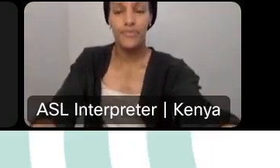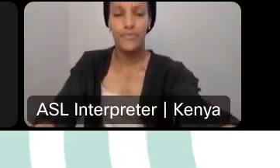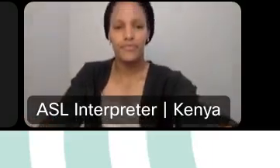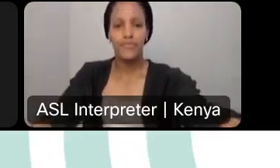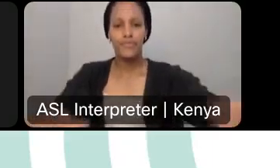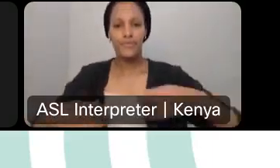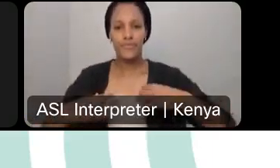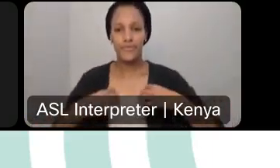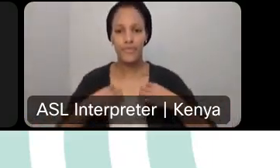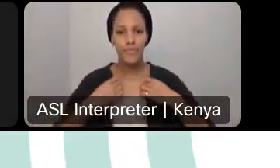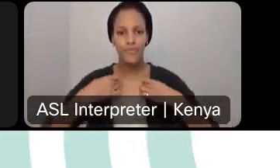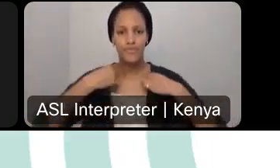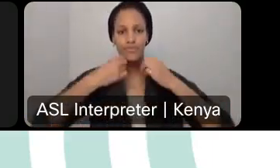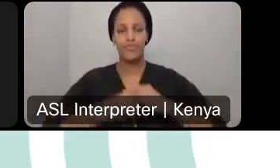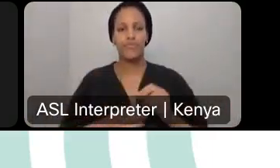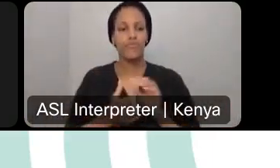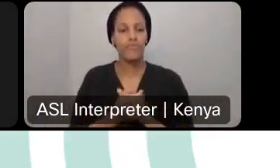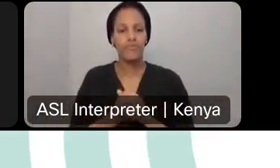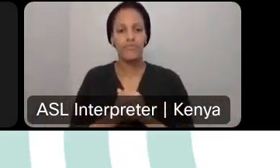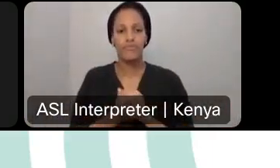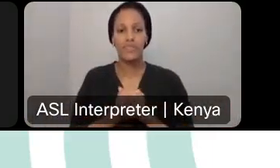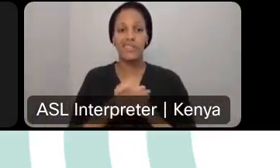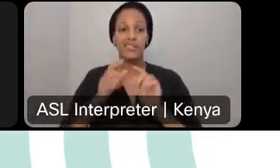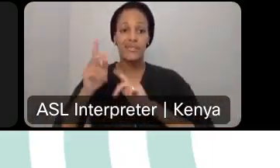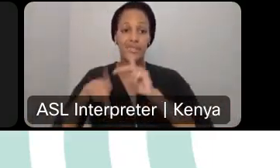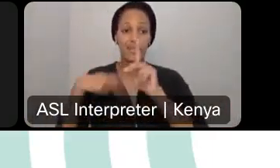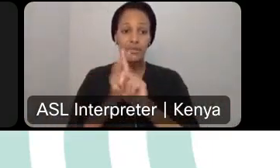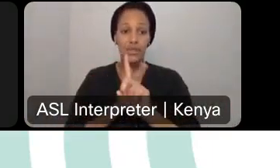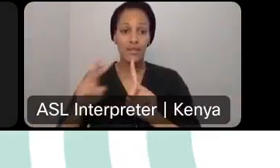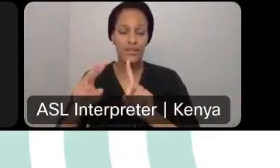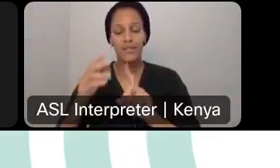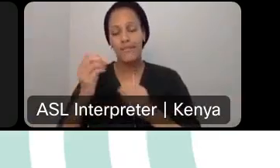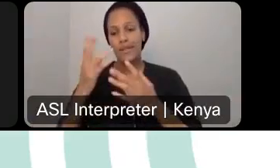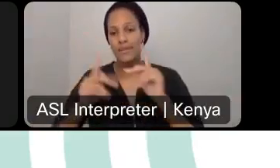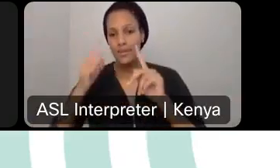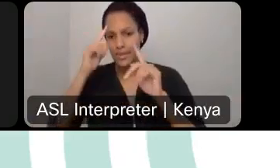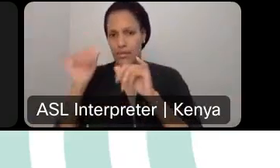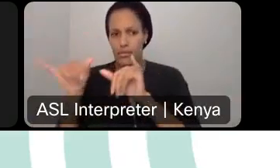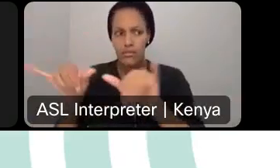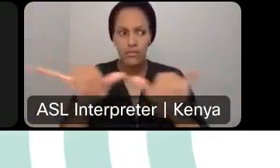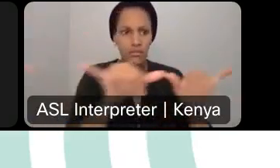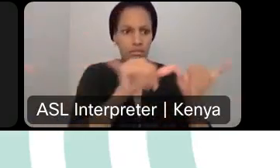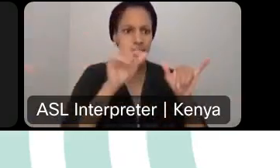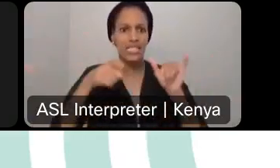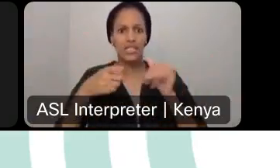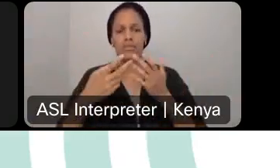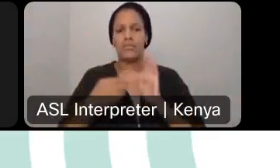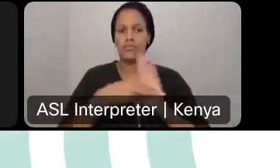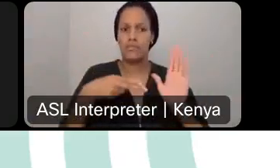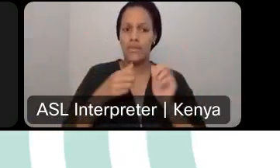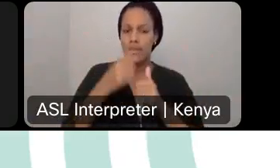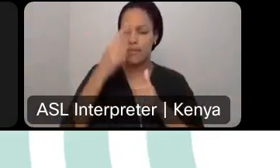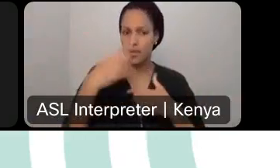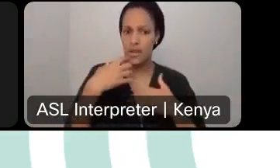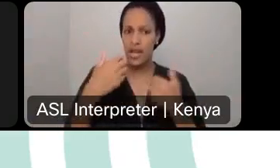It's common to think that alternative perceptions must be a sign of a mental health condition, such as